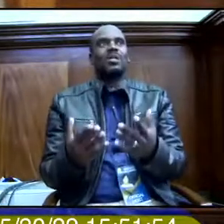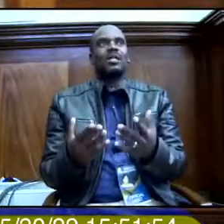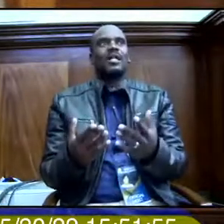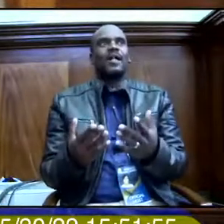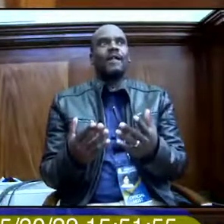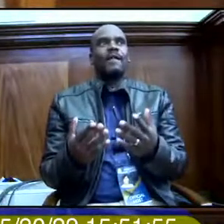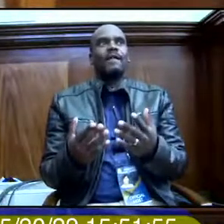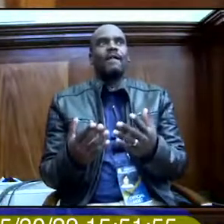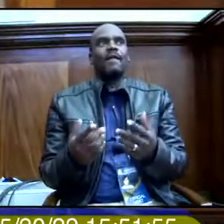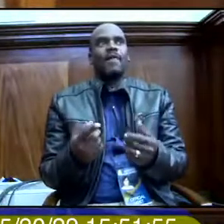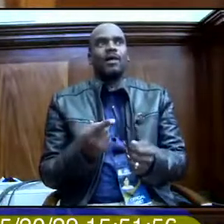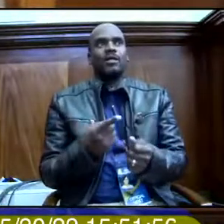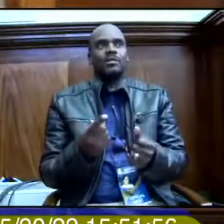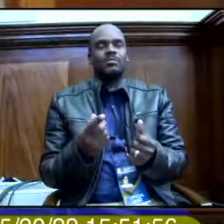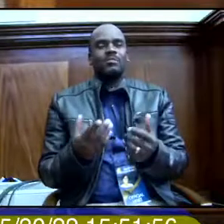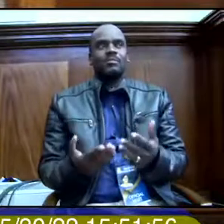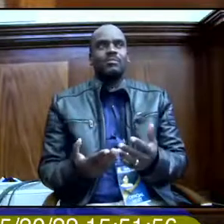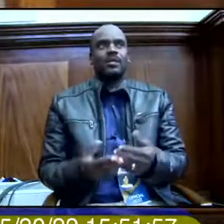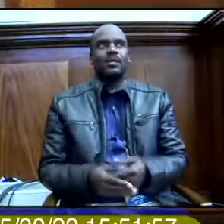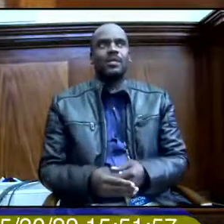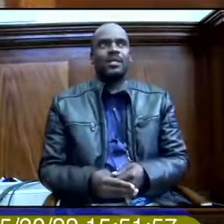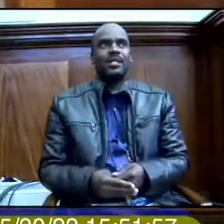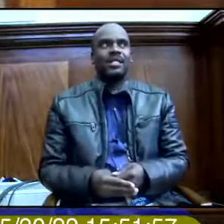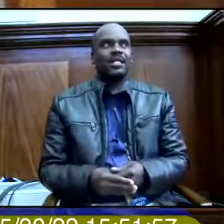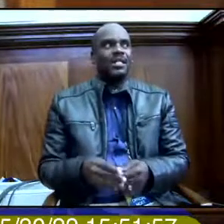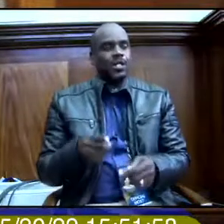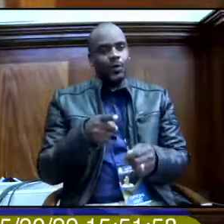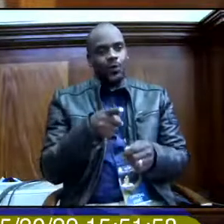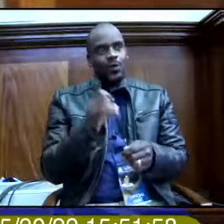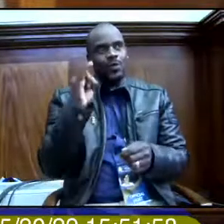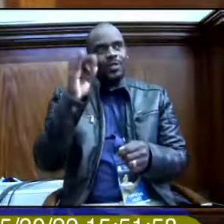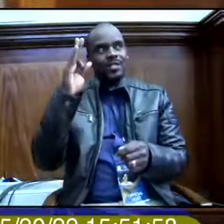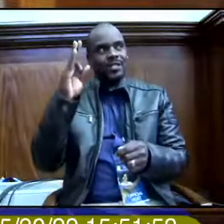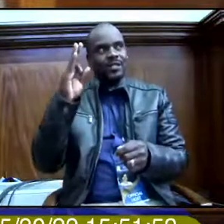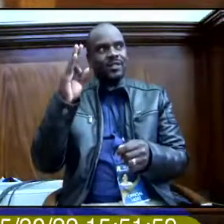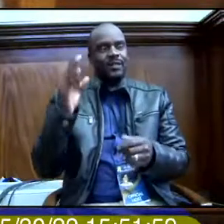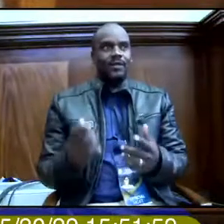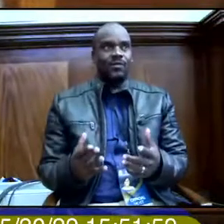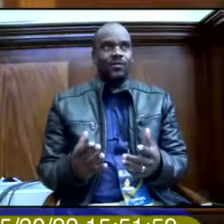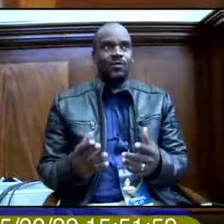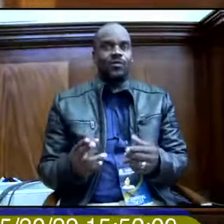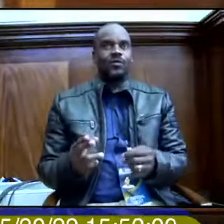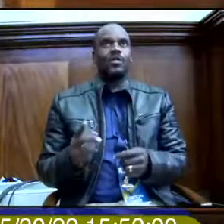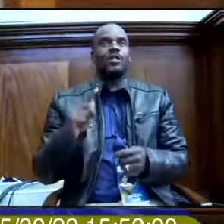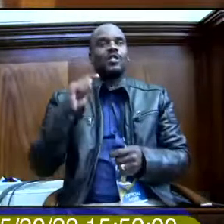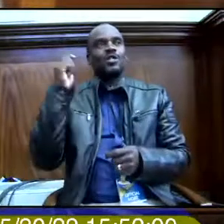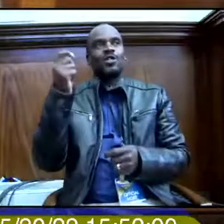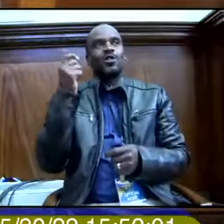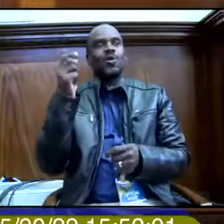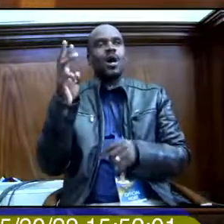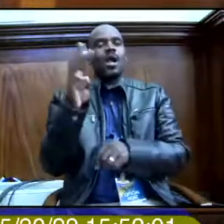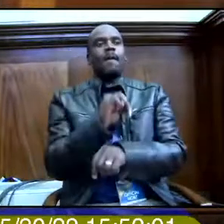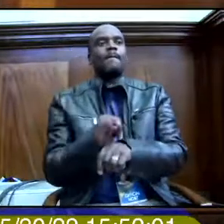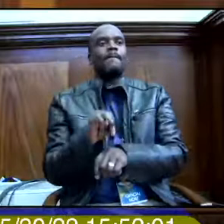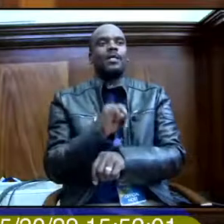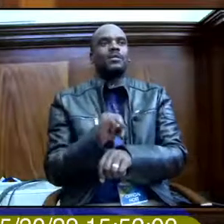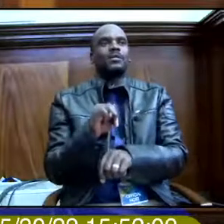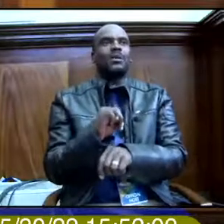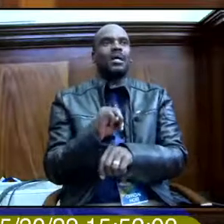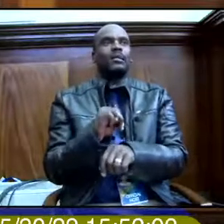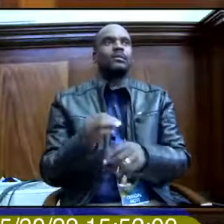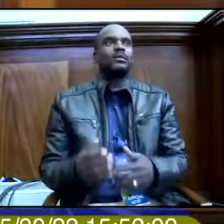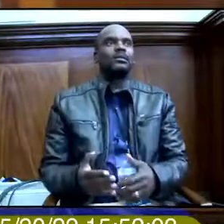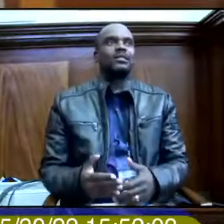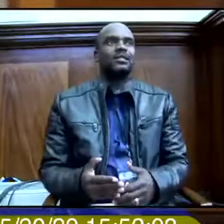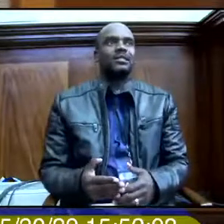listeri illustrious those with competencies in local municipalities may not have such capacity